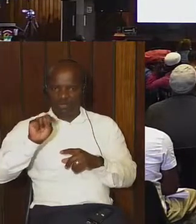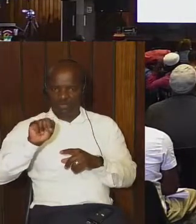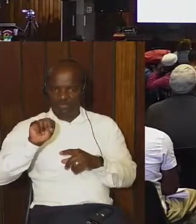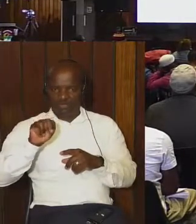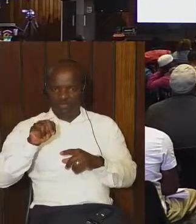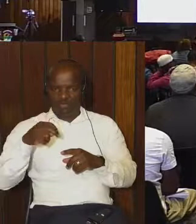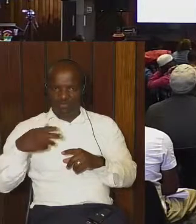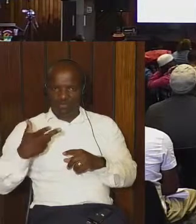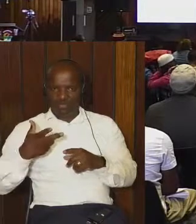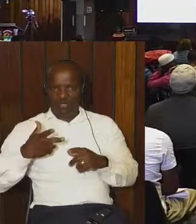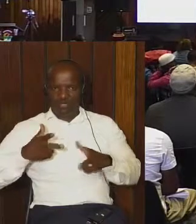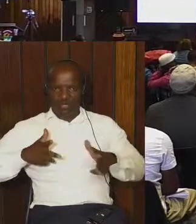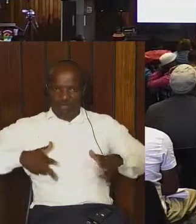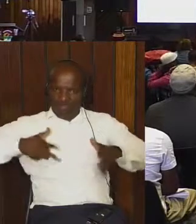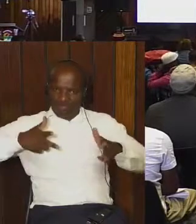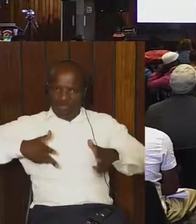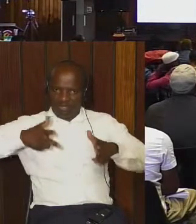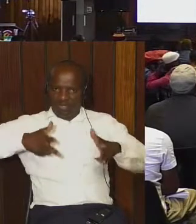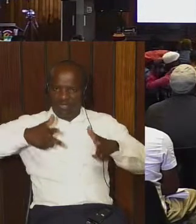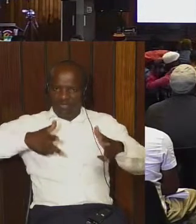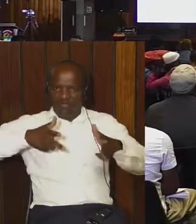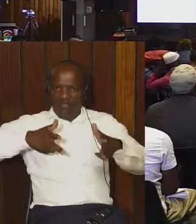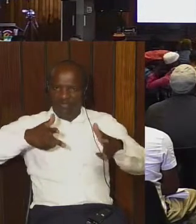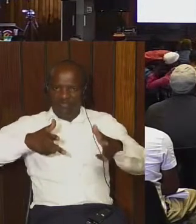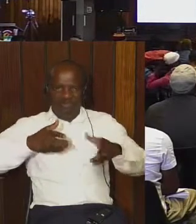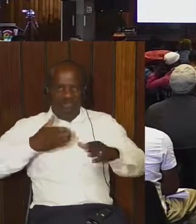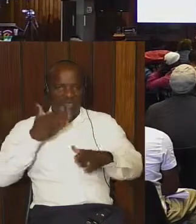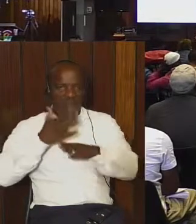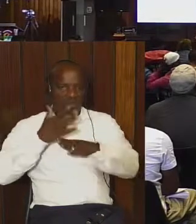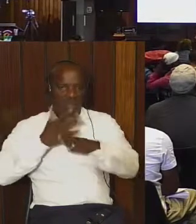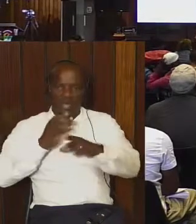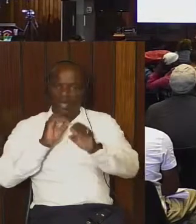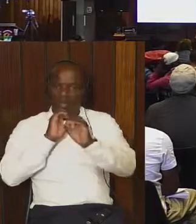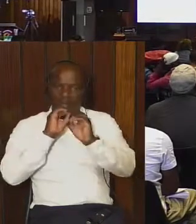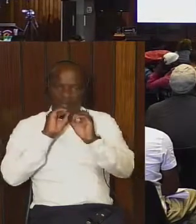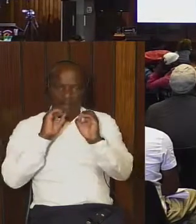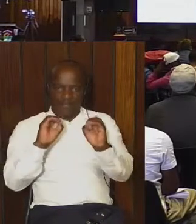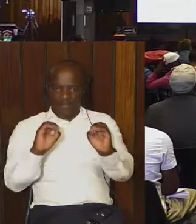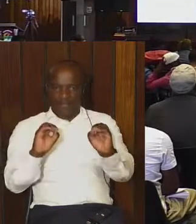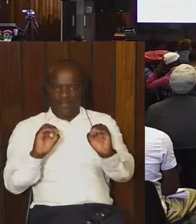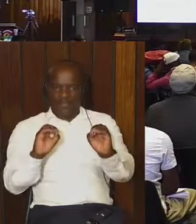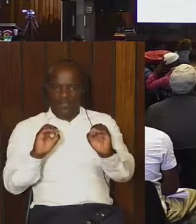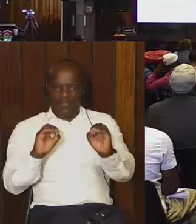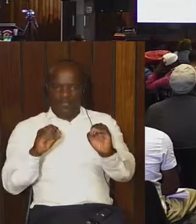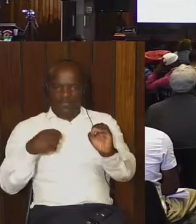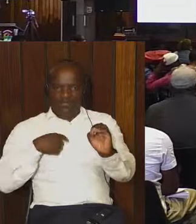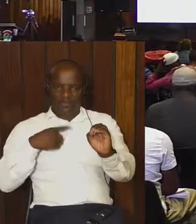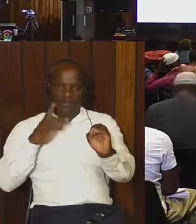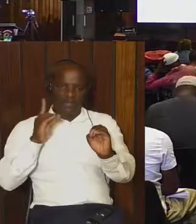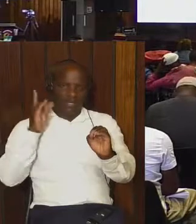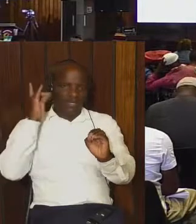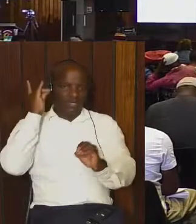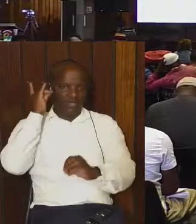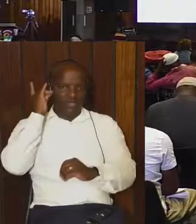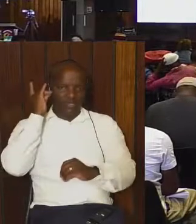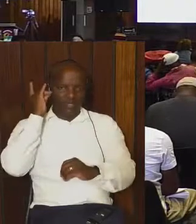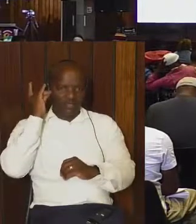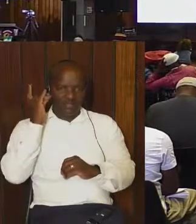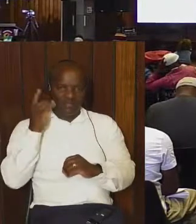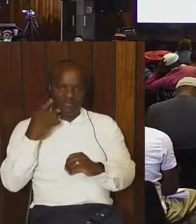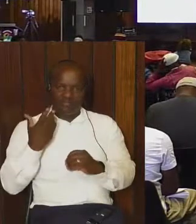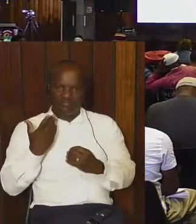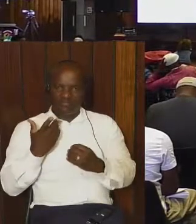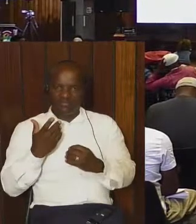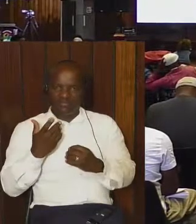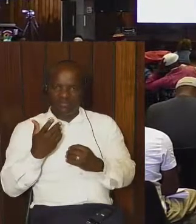rails are no longer working, are still at the present moment. I've heard here that there will be